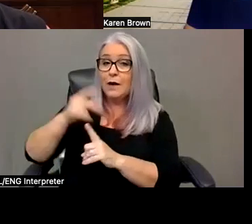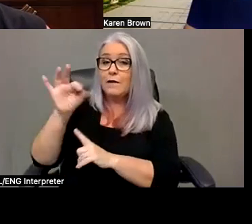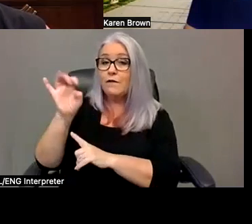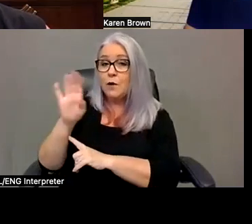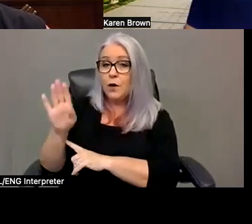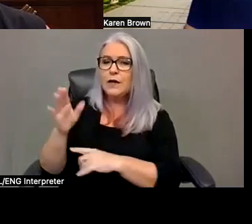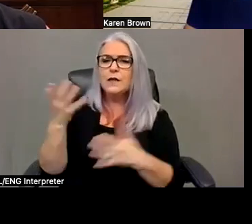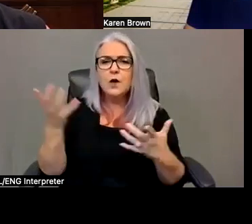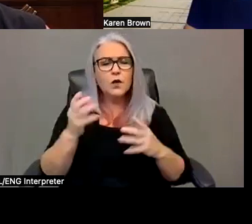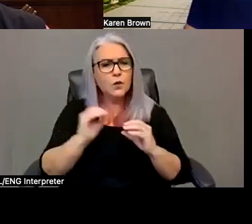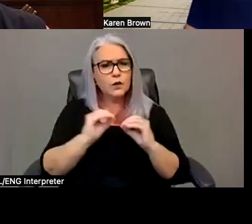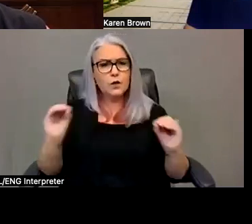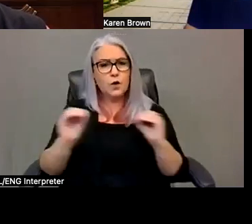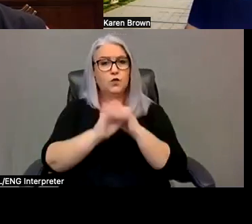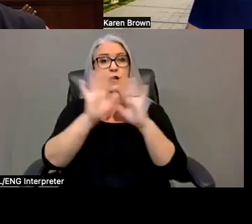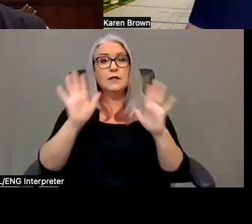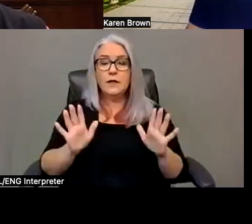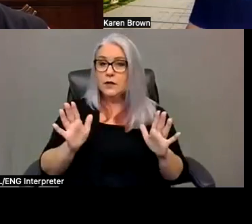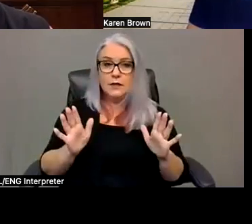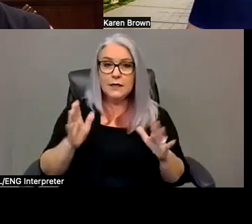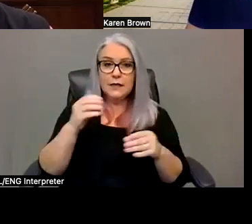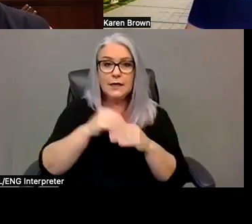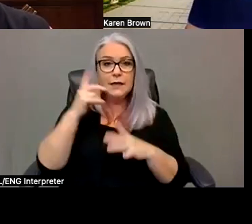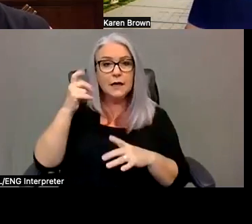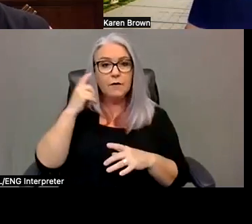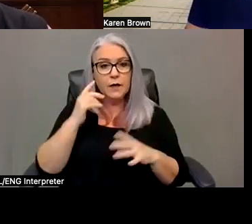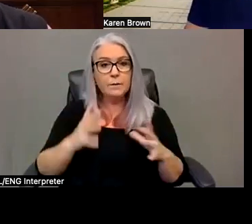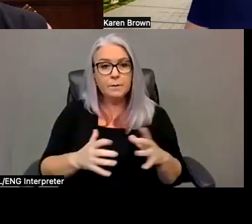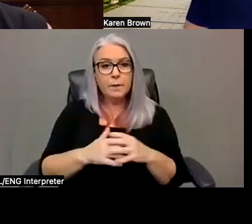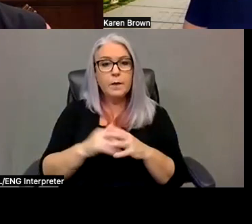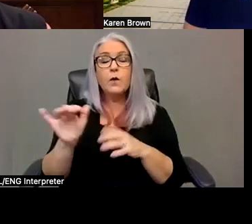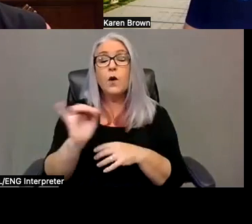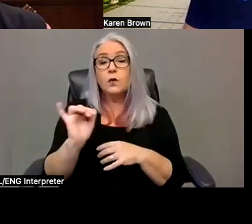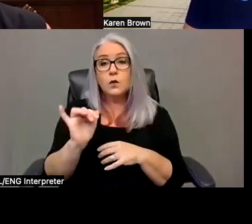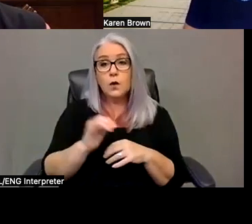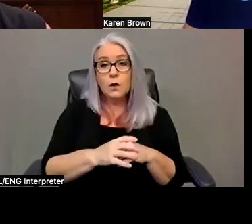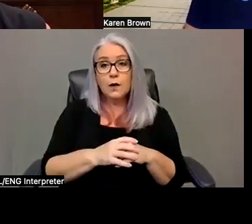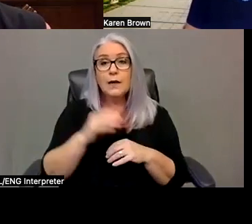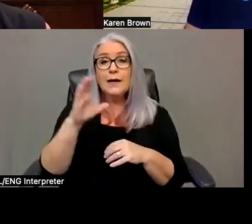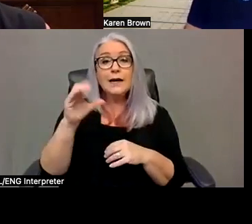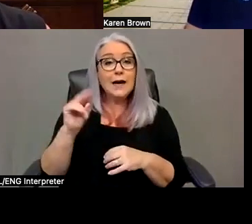mine, that there was no transparency in the government. Also, Con Ed,